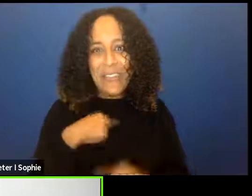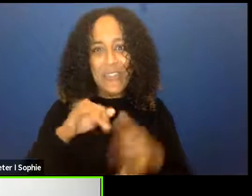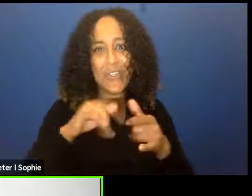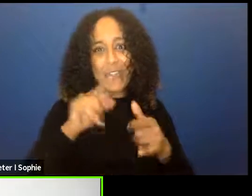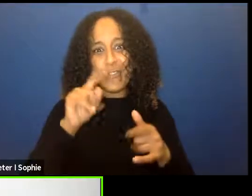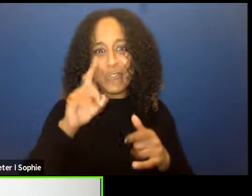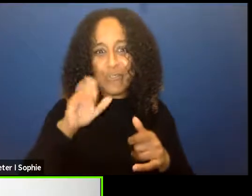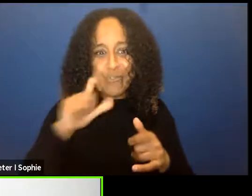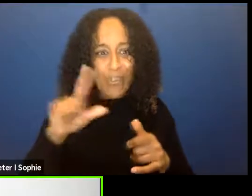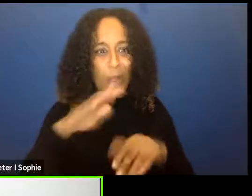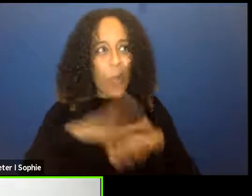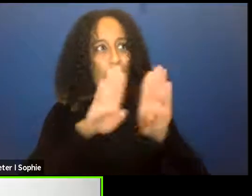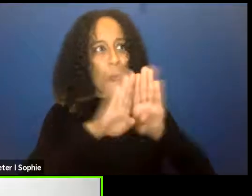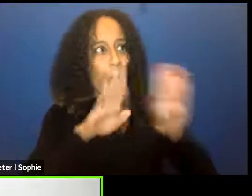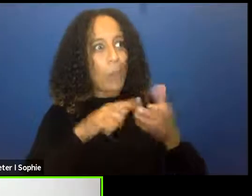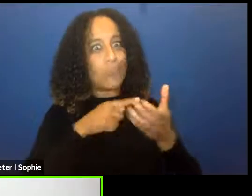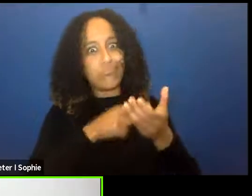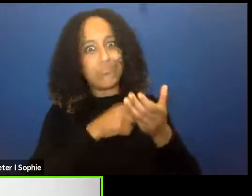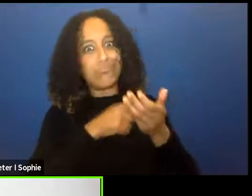wall.